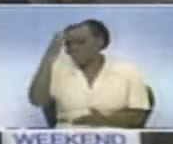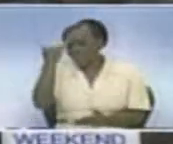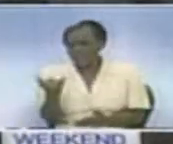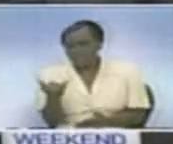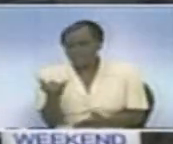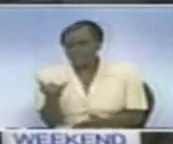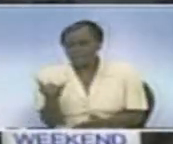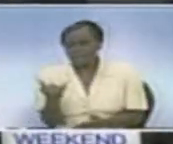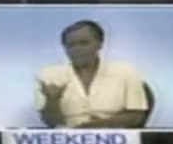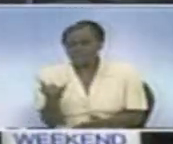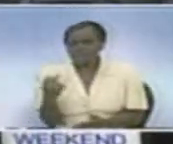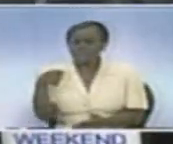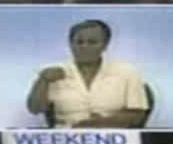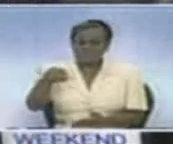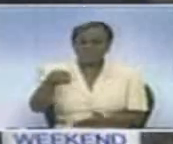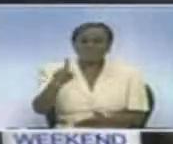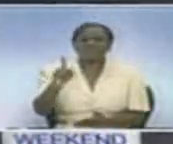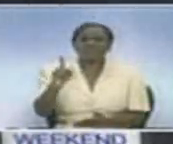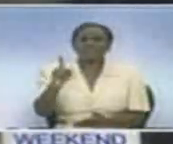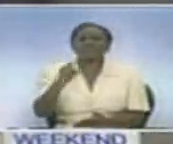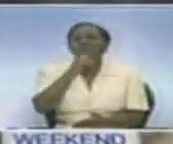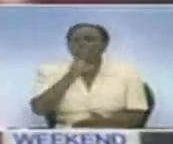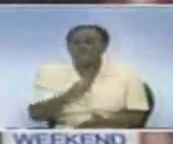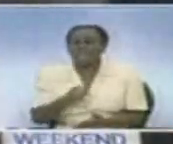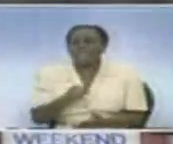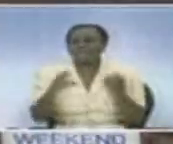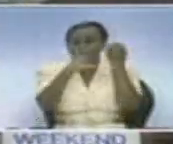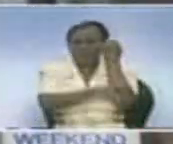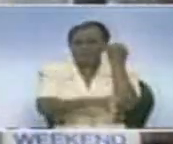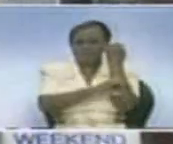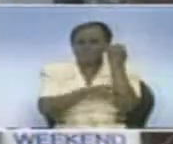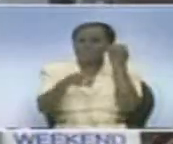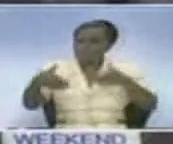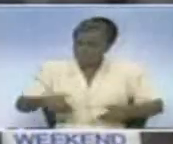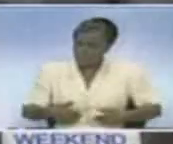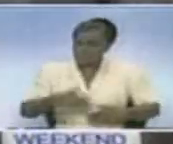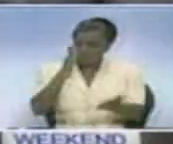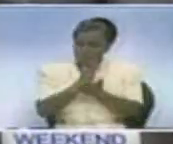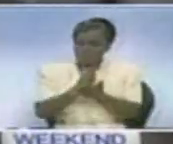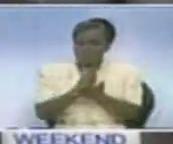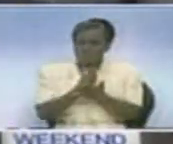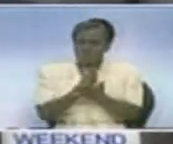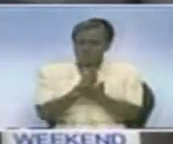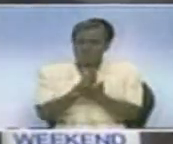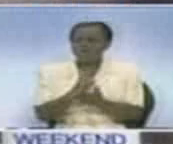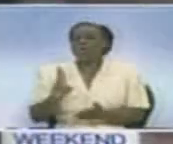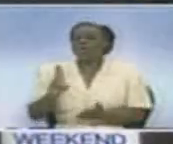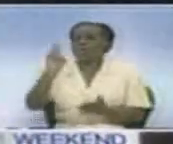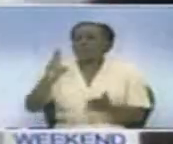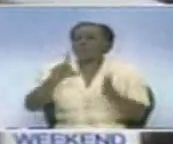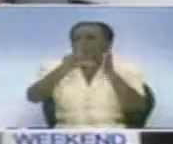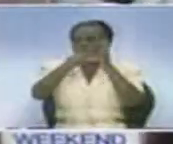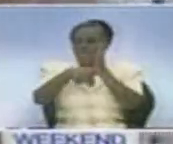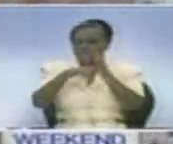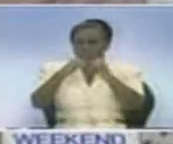Kenyatta atakuwa mzee wa mji hata kama ni jana hivi? They would later close ranks again